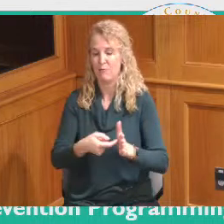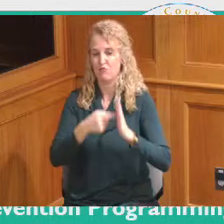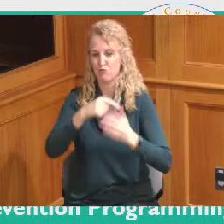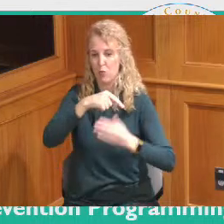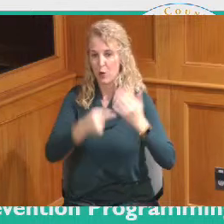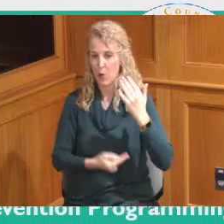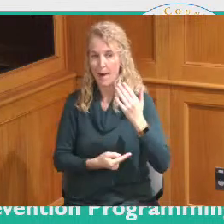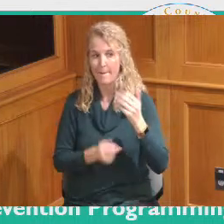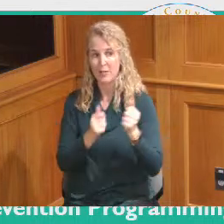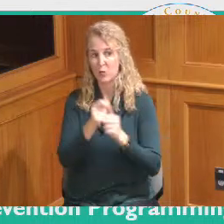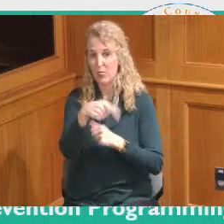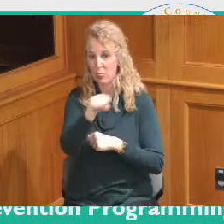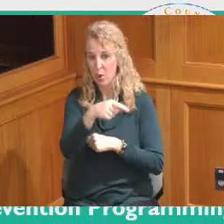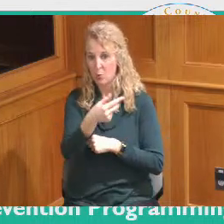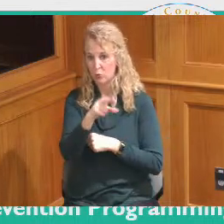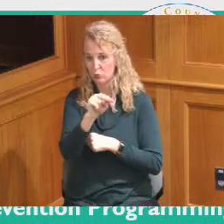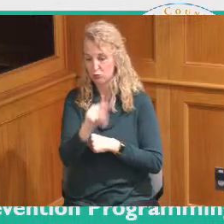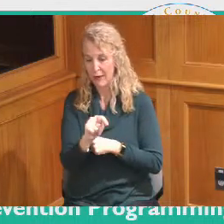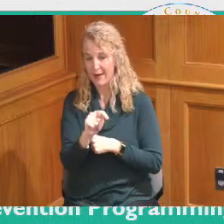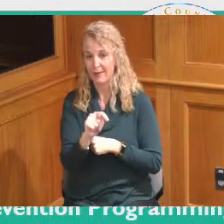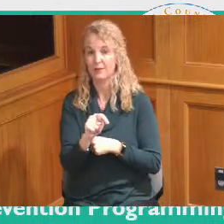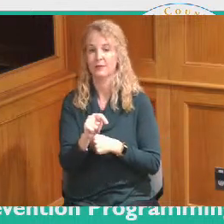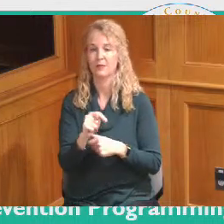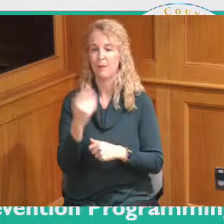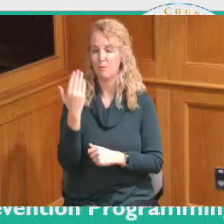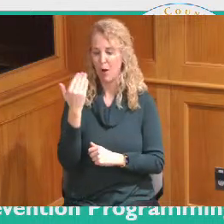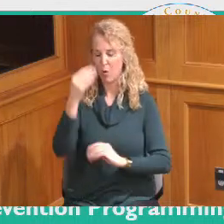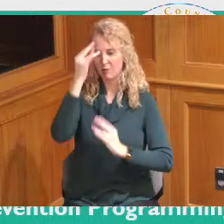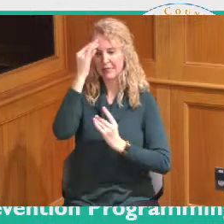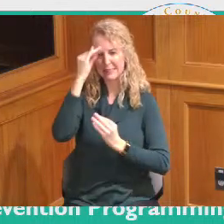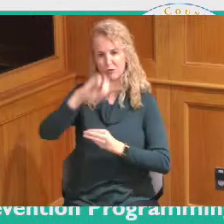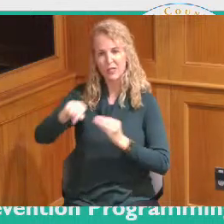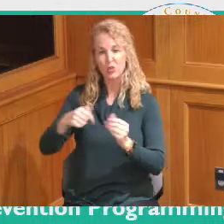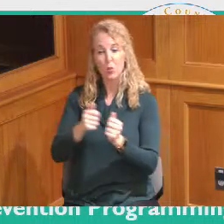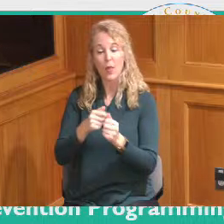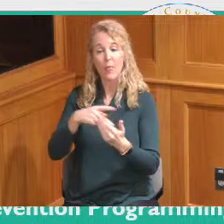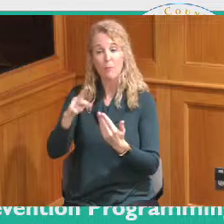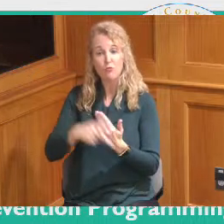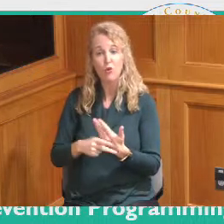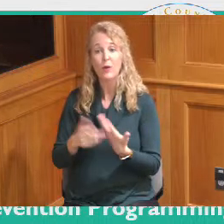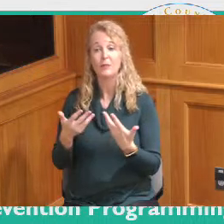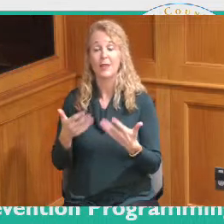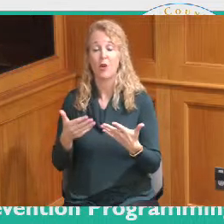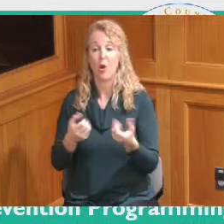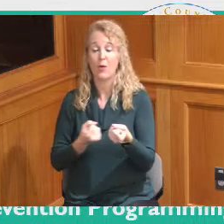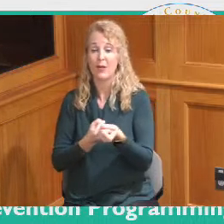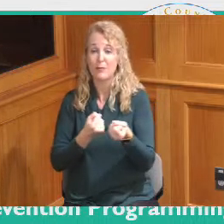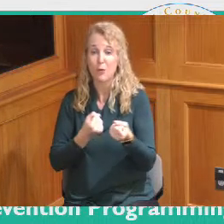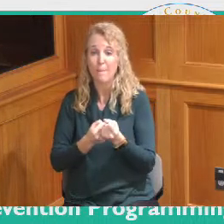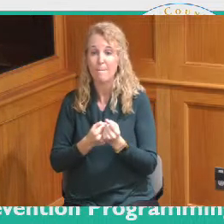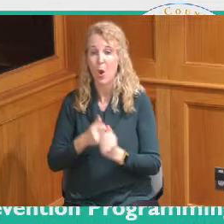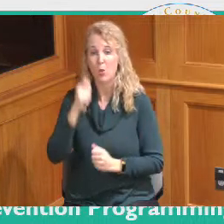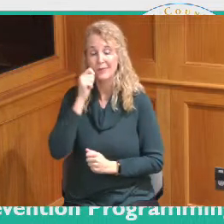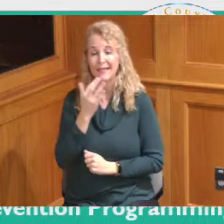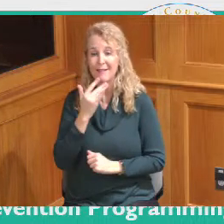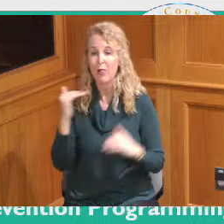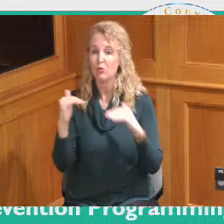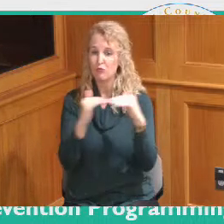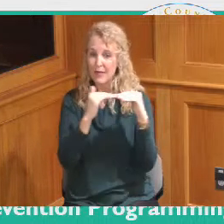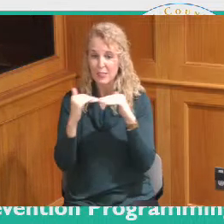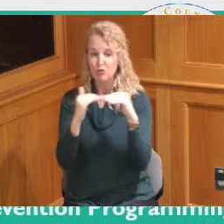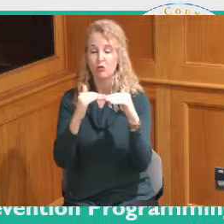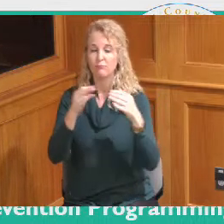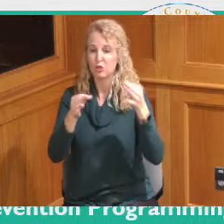grant priority, including within that priority consideration for programs that promote civil rights, racial equity, increased access to